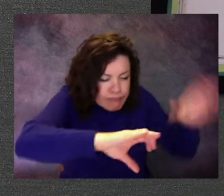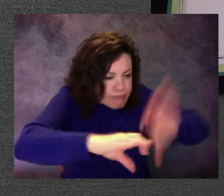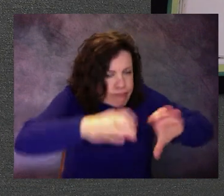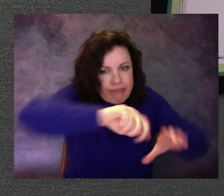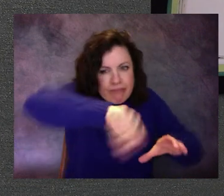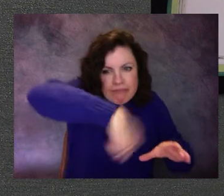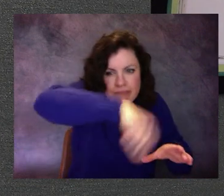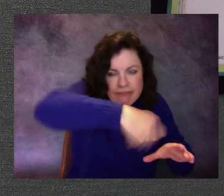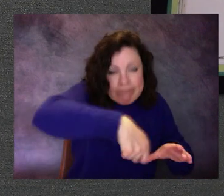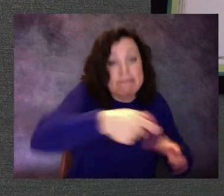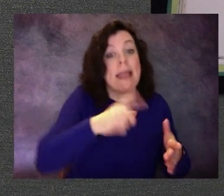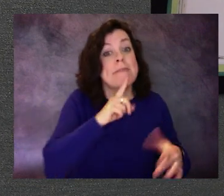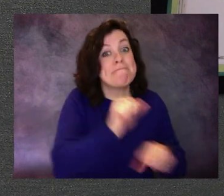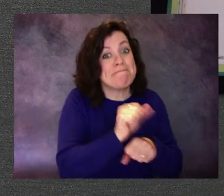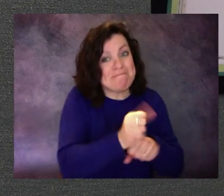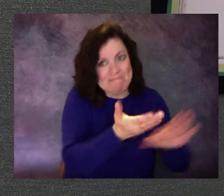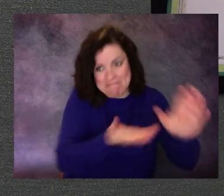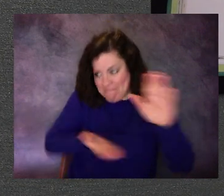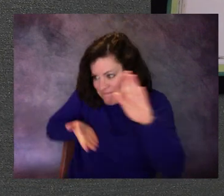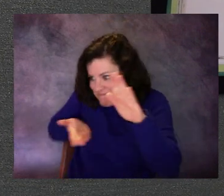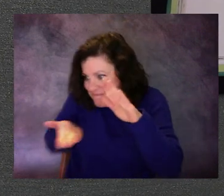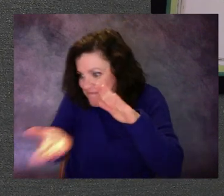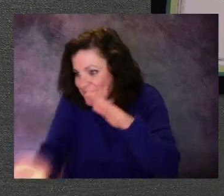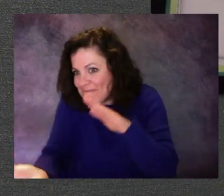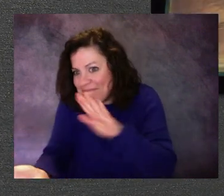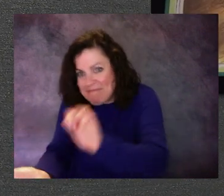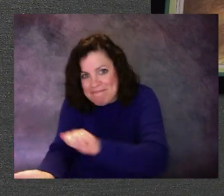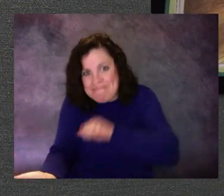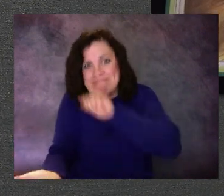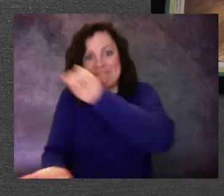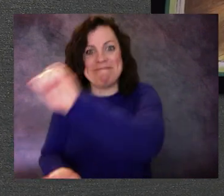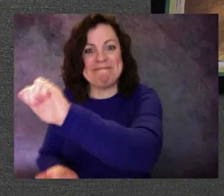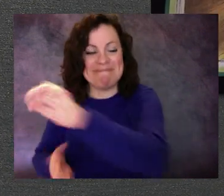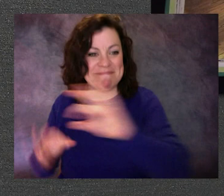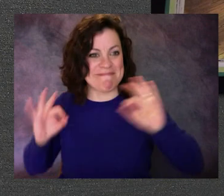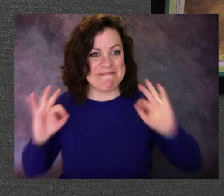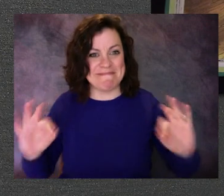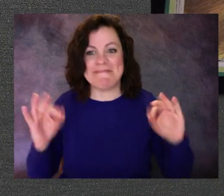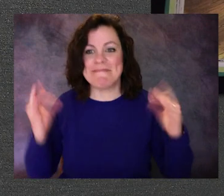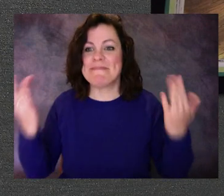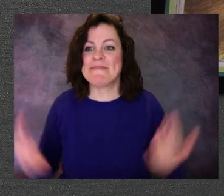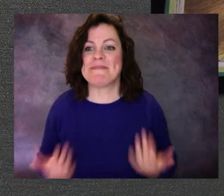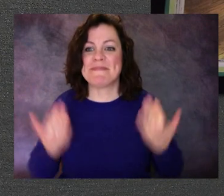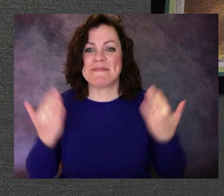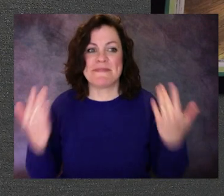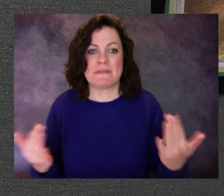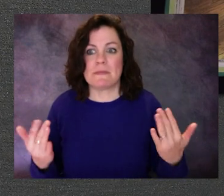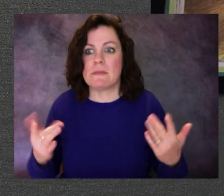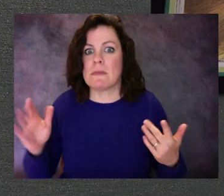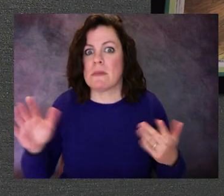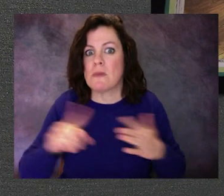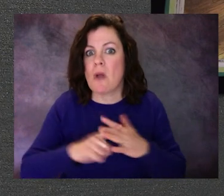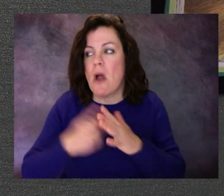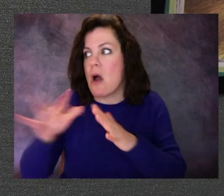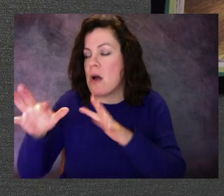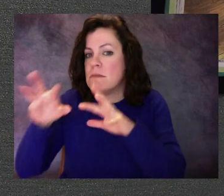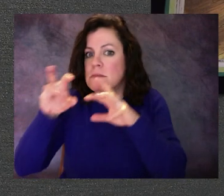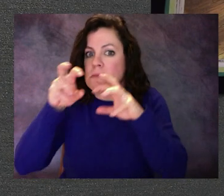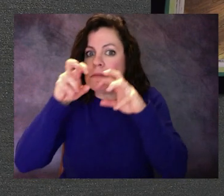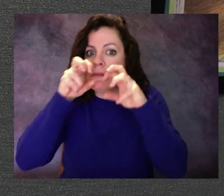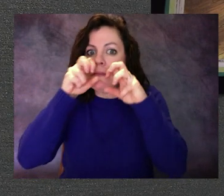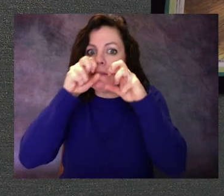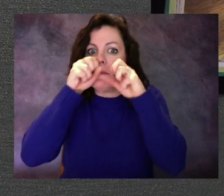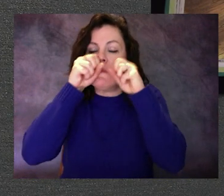she poured the cake batter into a shining pan and put it in the oven. Soon a delicious smell filled the cozy